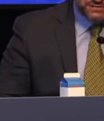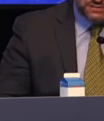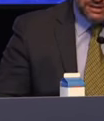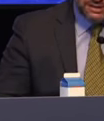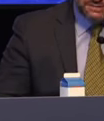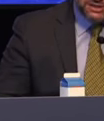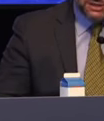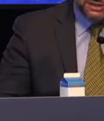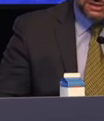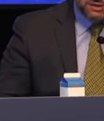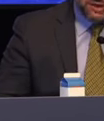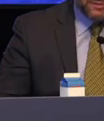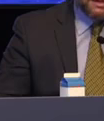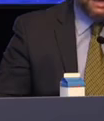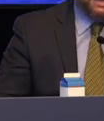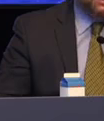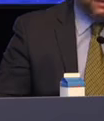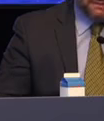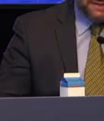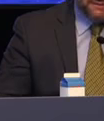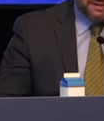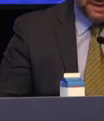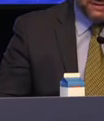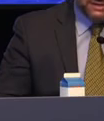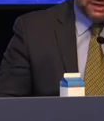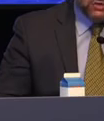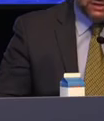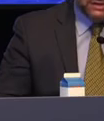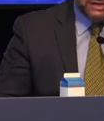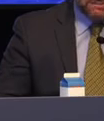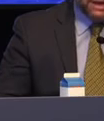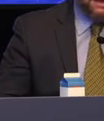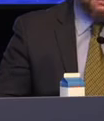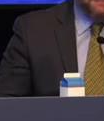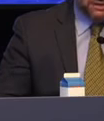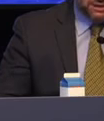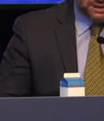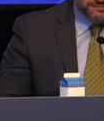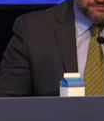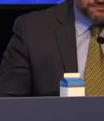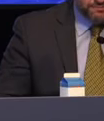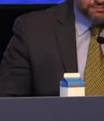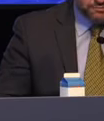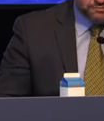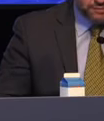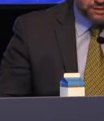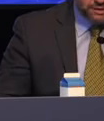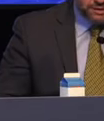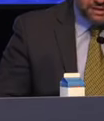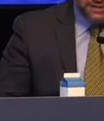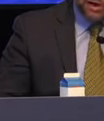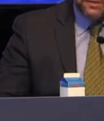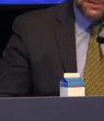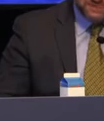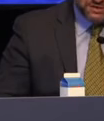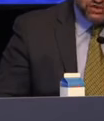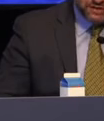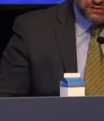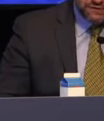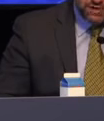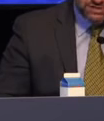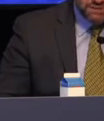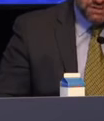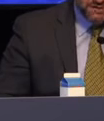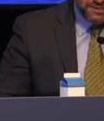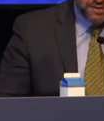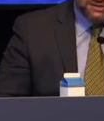vigilant, especially considering we have one of the highest weekly benefit amounts in the country, making us a big target. The Office of Inspector General